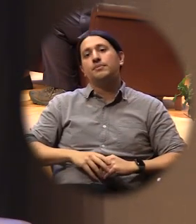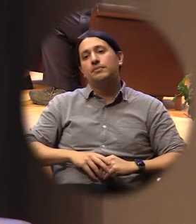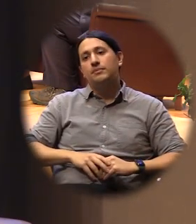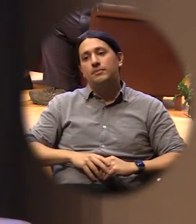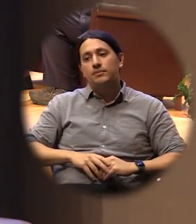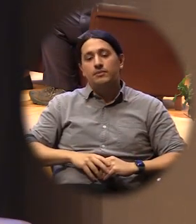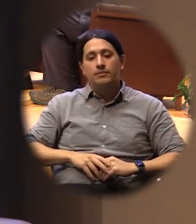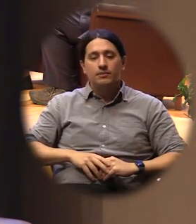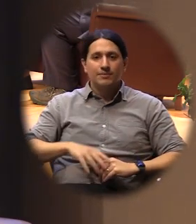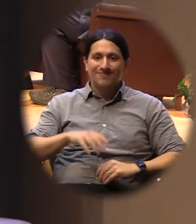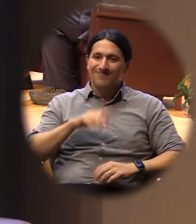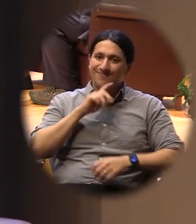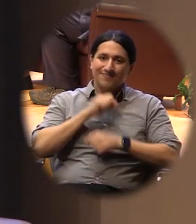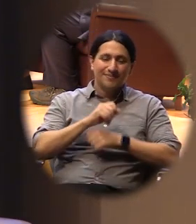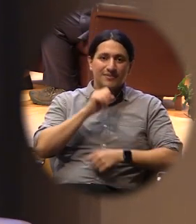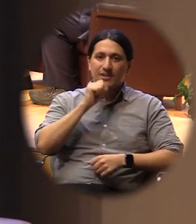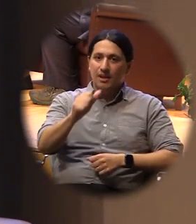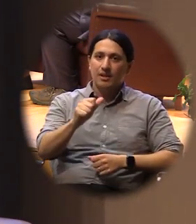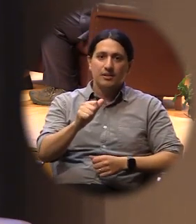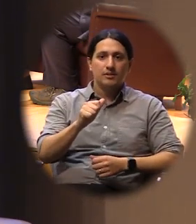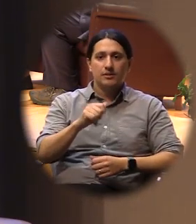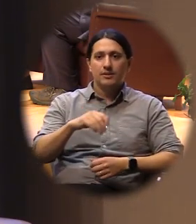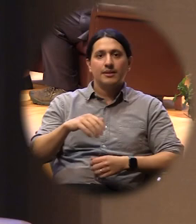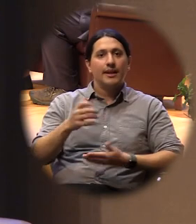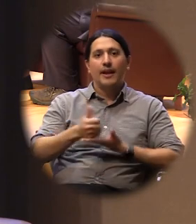they're not useful words.